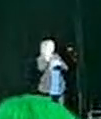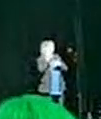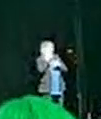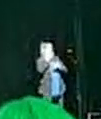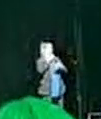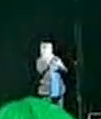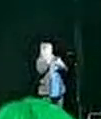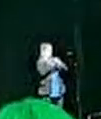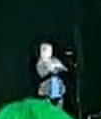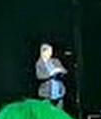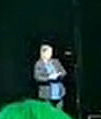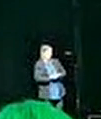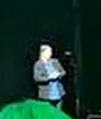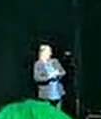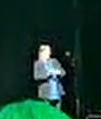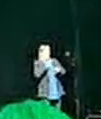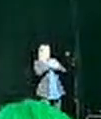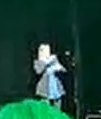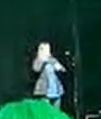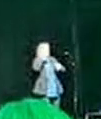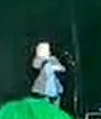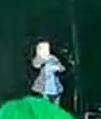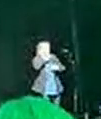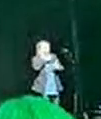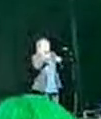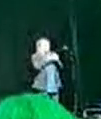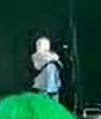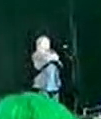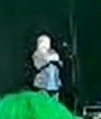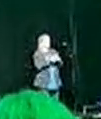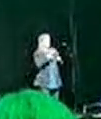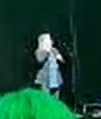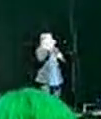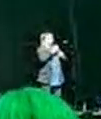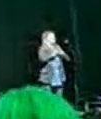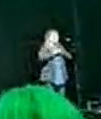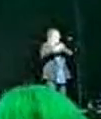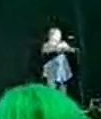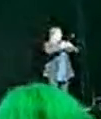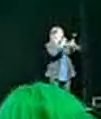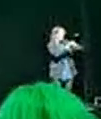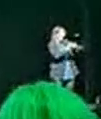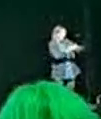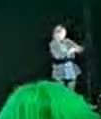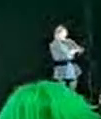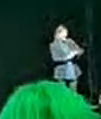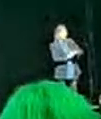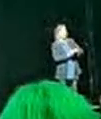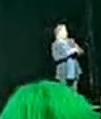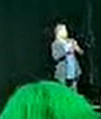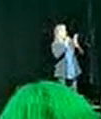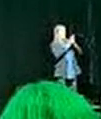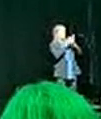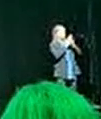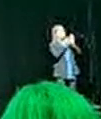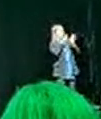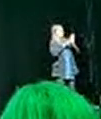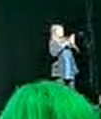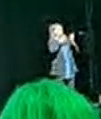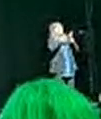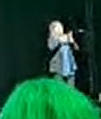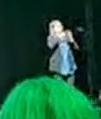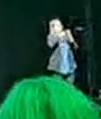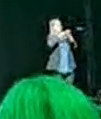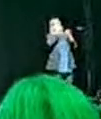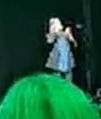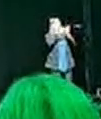College. She's also two librettos to her name. Mary Seacole enjoyed a West End opening before touring Britain